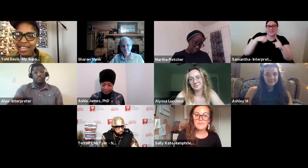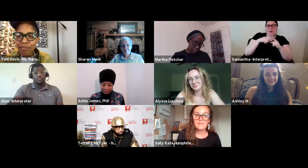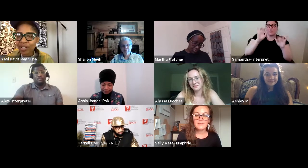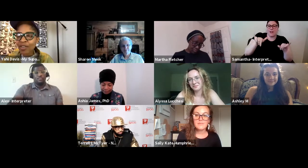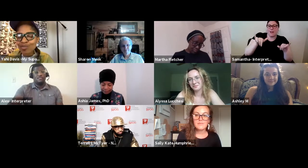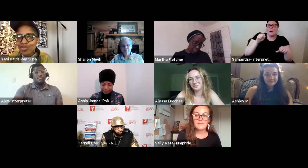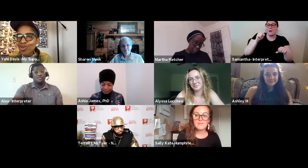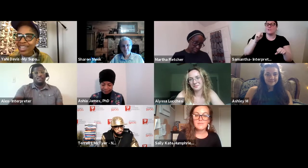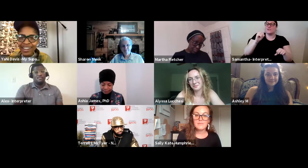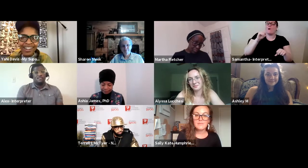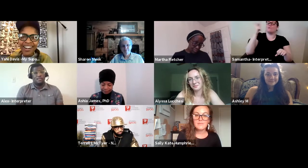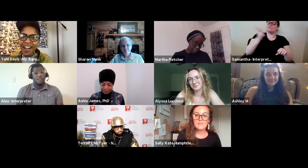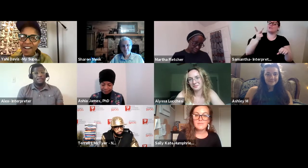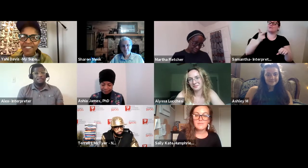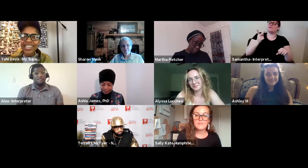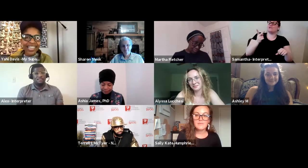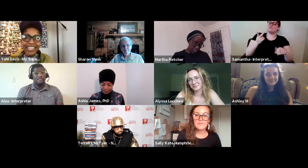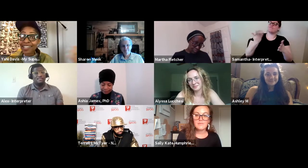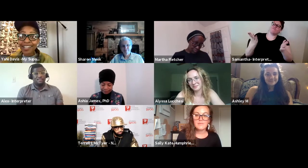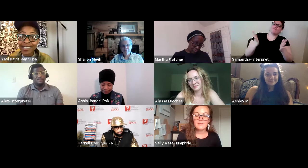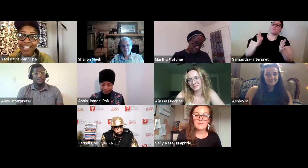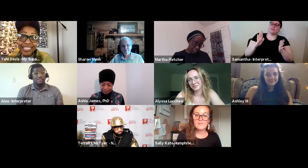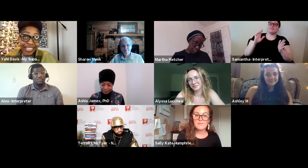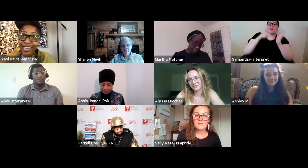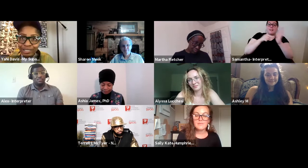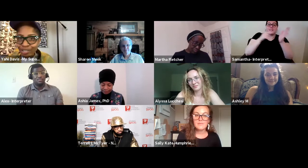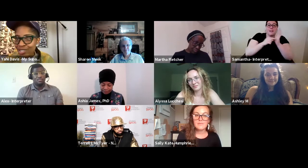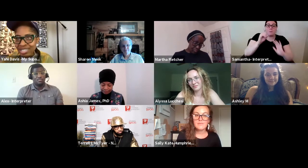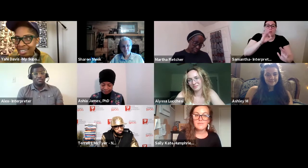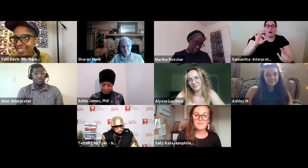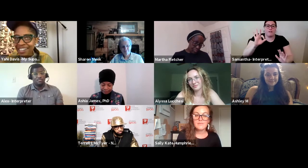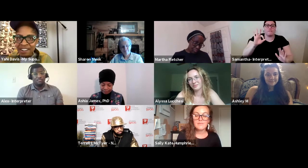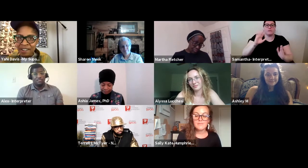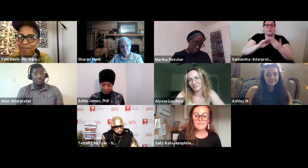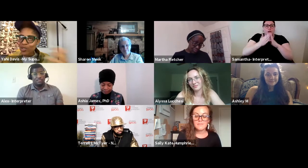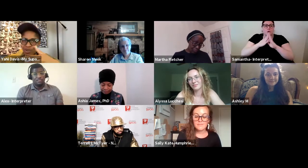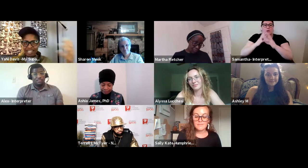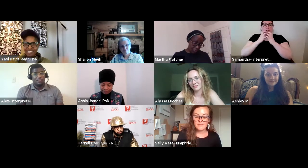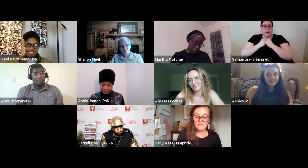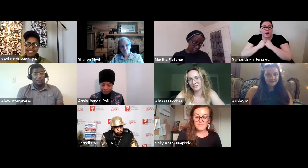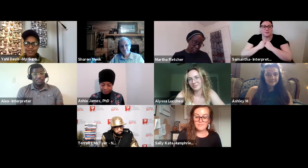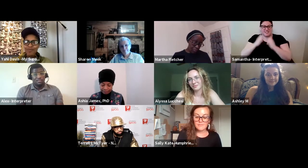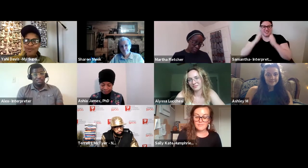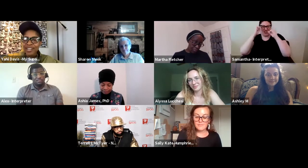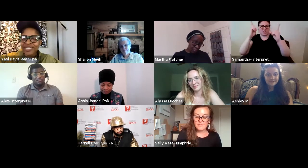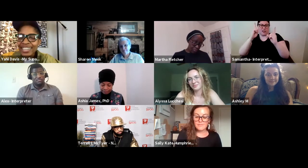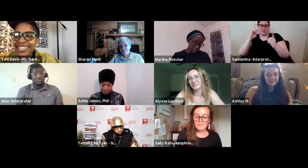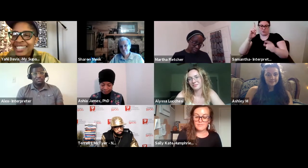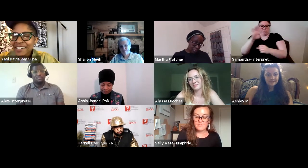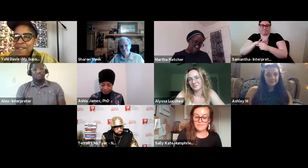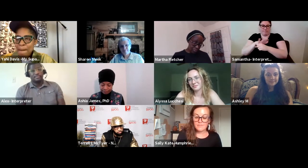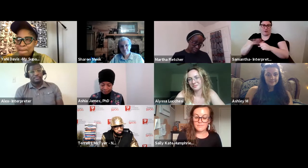be an example of communal care in the educational setting. So yeah, tell us a little more about